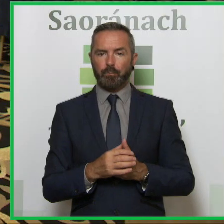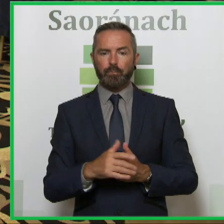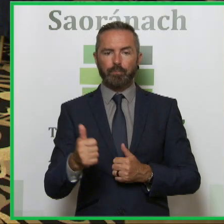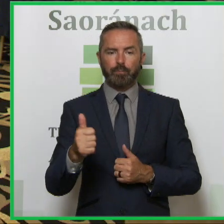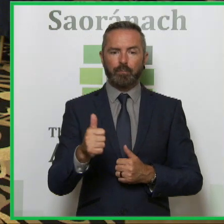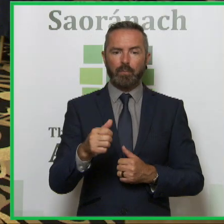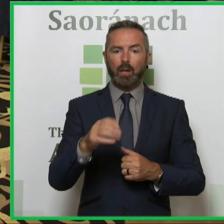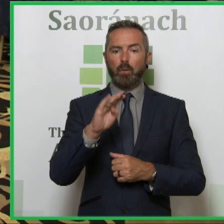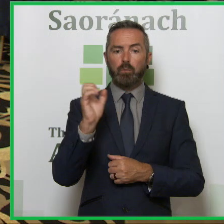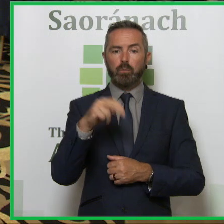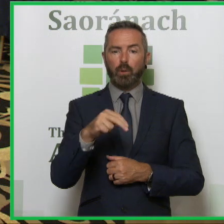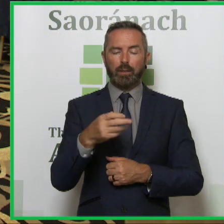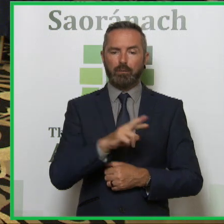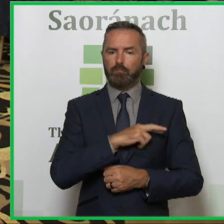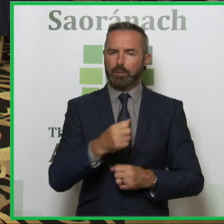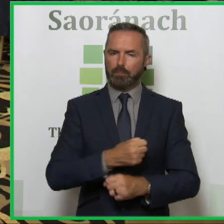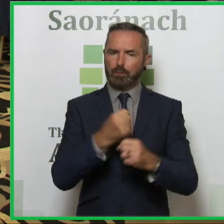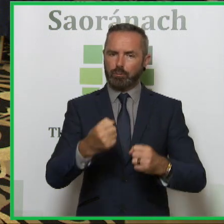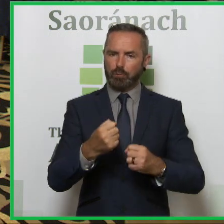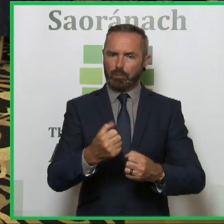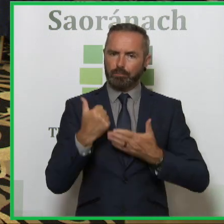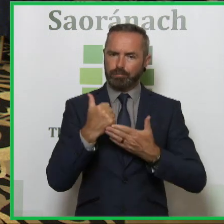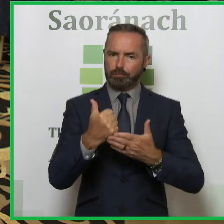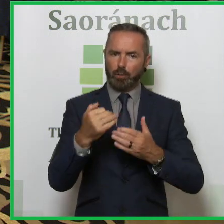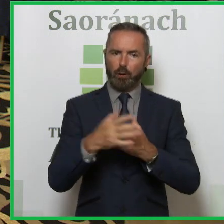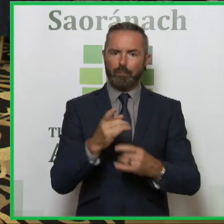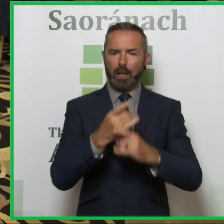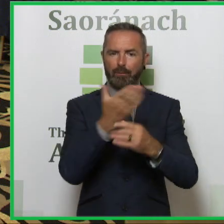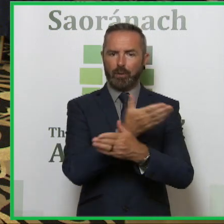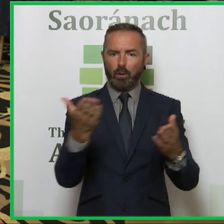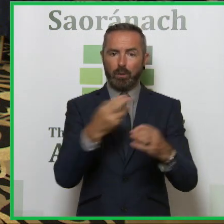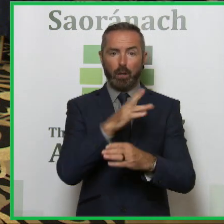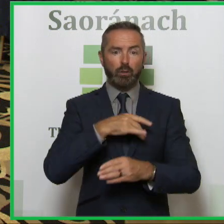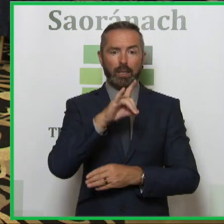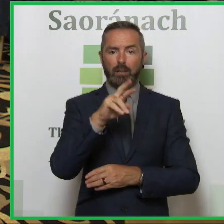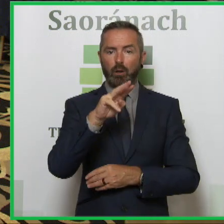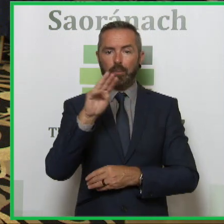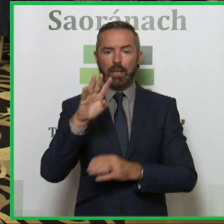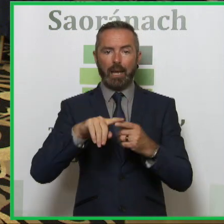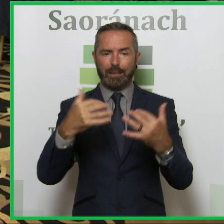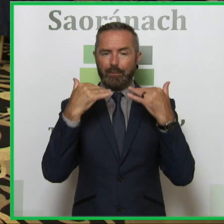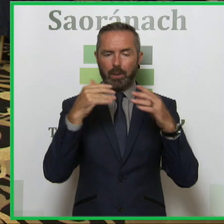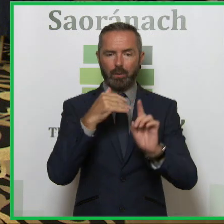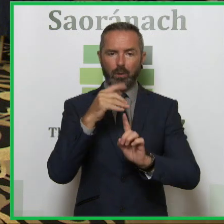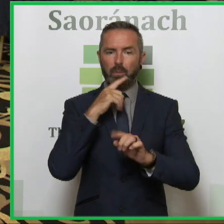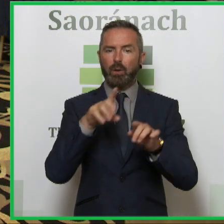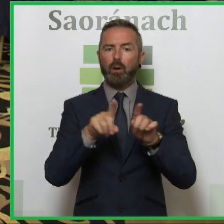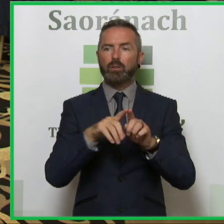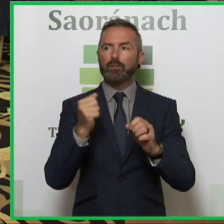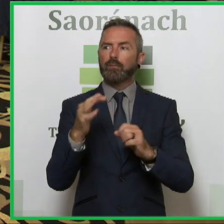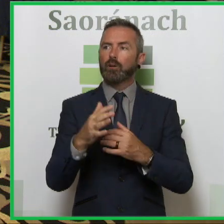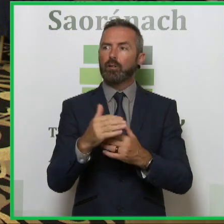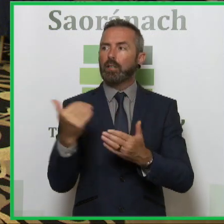Thank you. And Brian's been a tremendous source of help for us, not just in terms of the HRB and data and information, but also in terms of